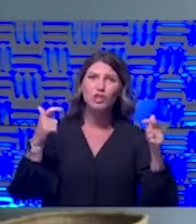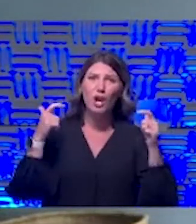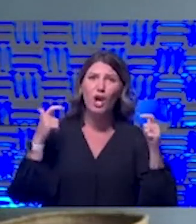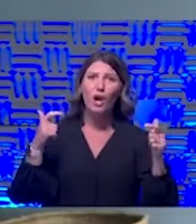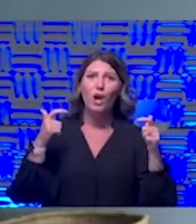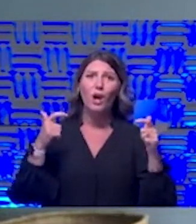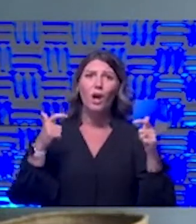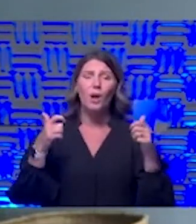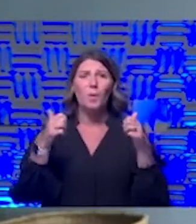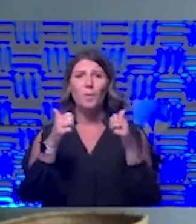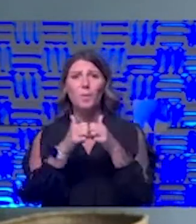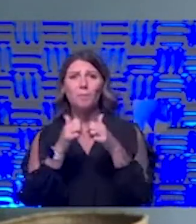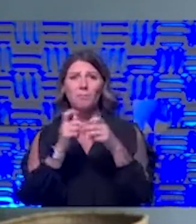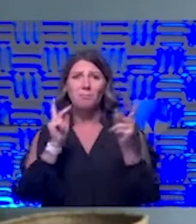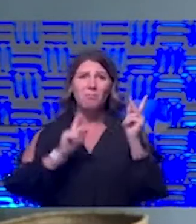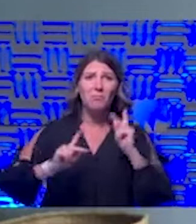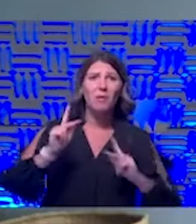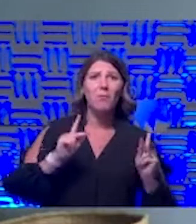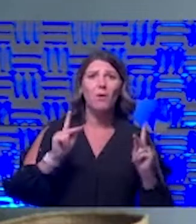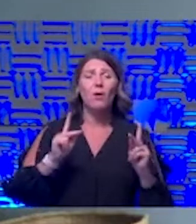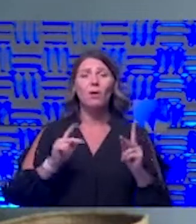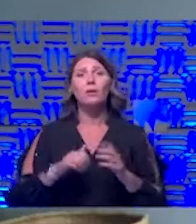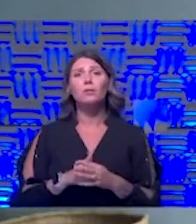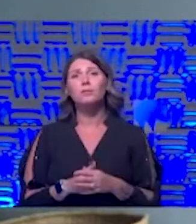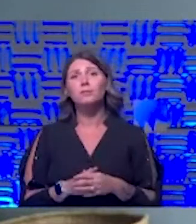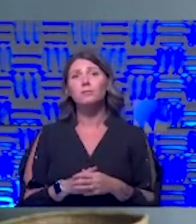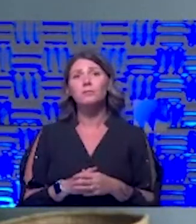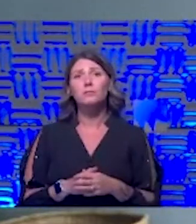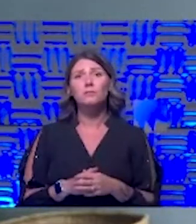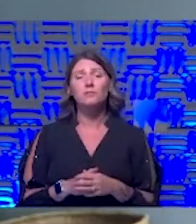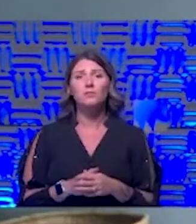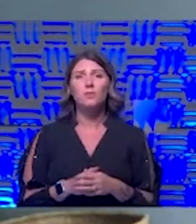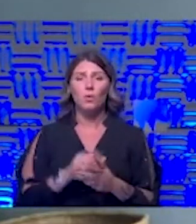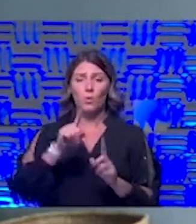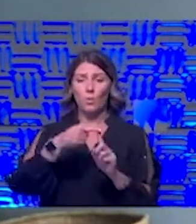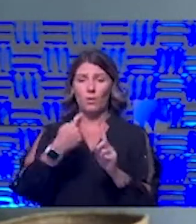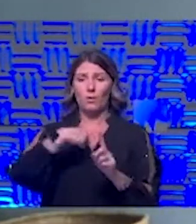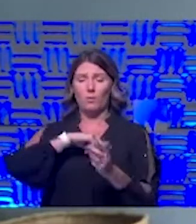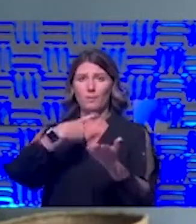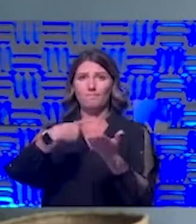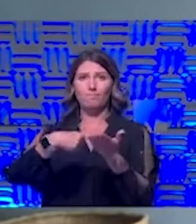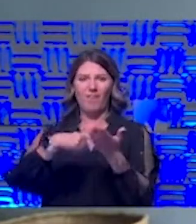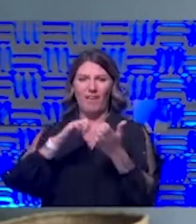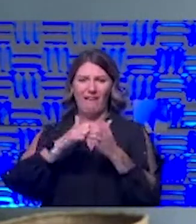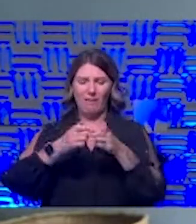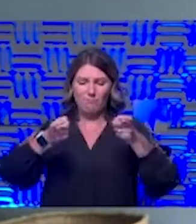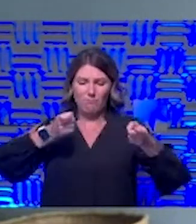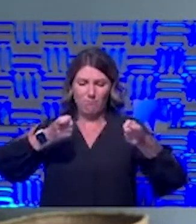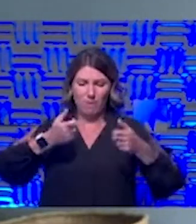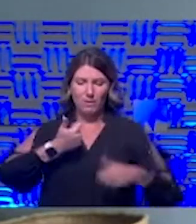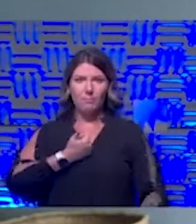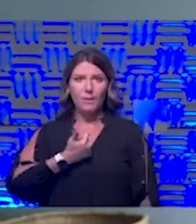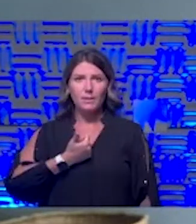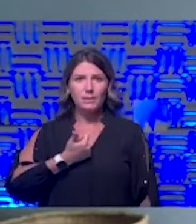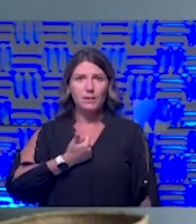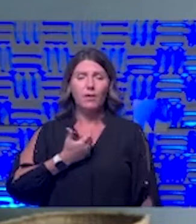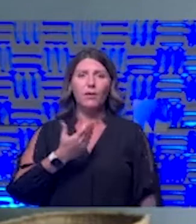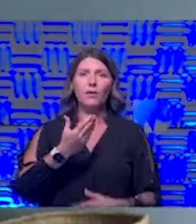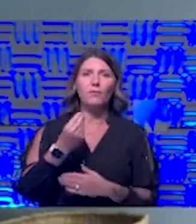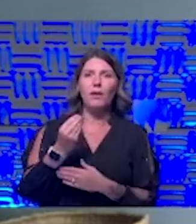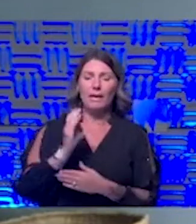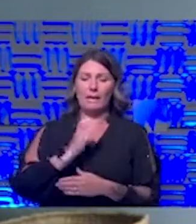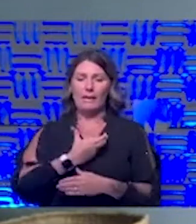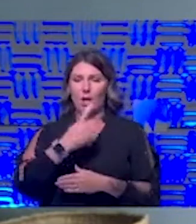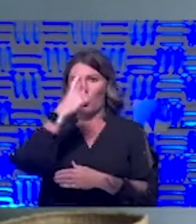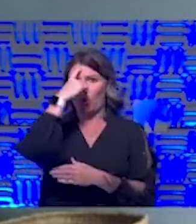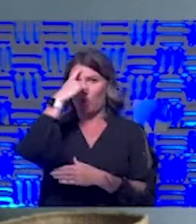lungs. And so when we are talking about how to manage ourselves and manage our mental